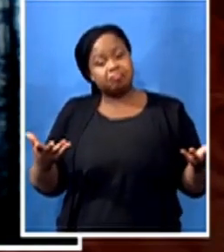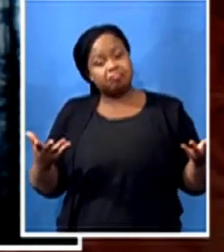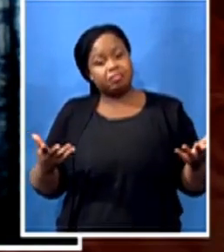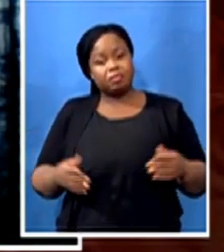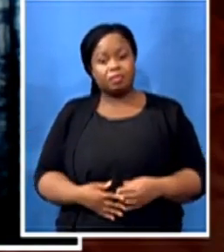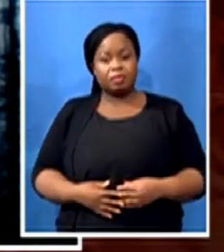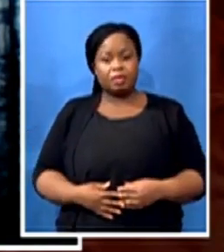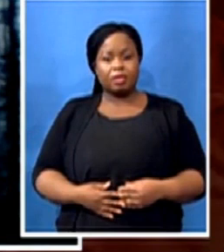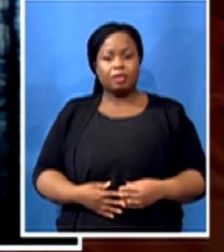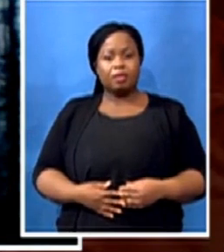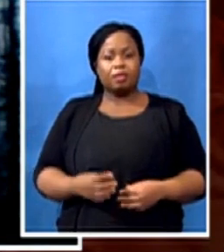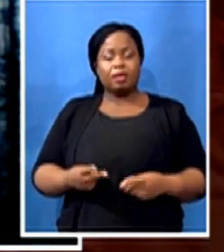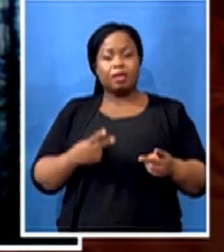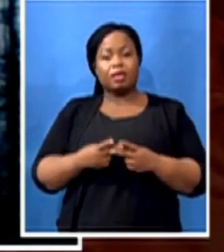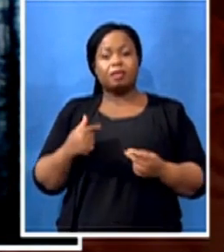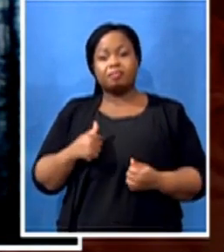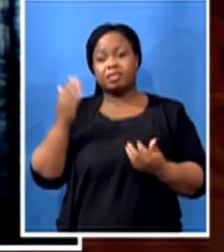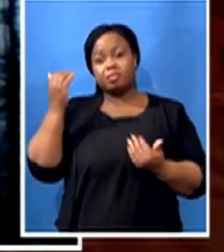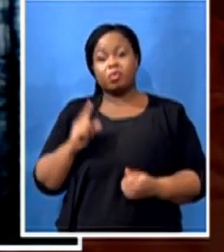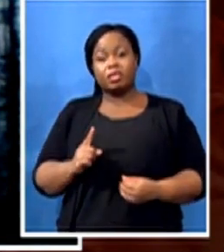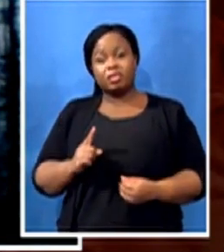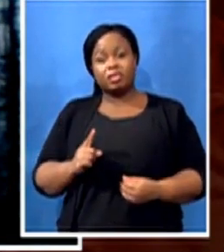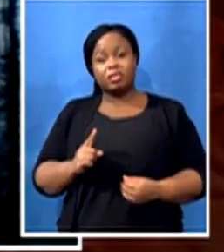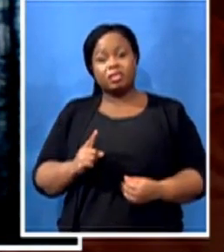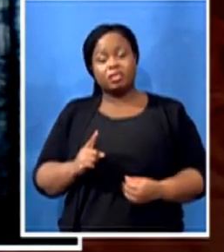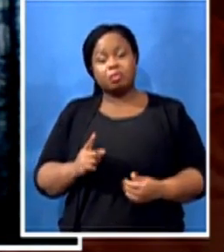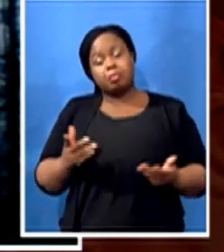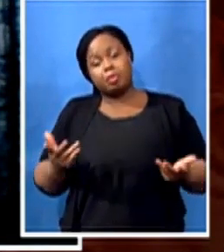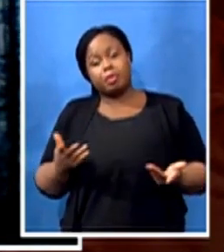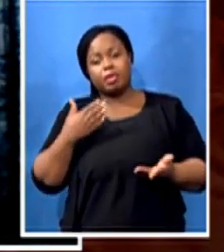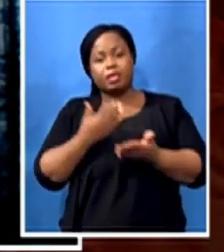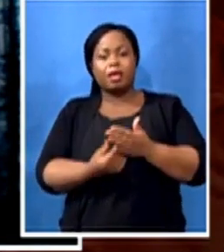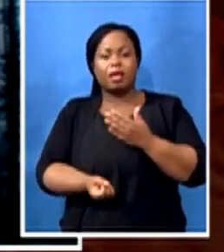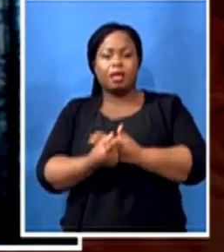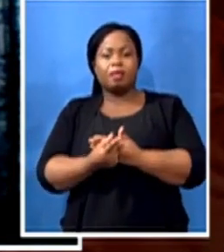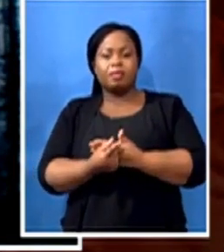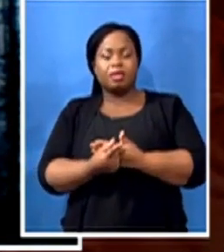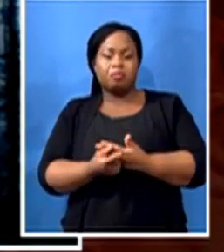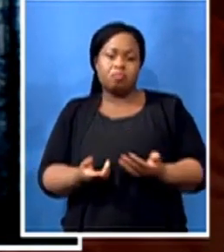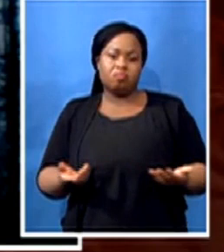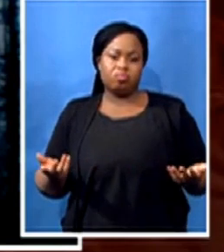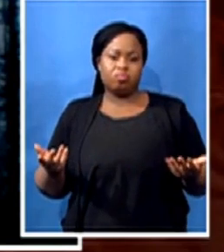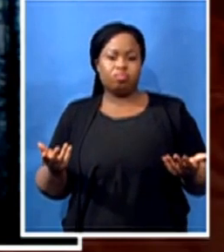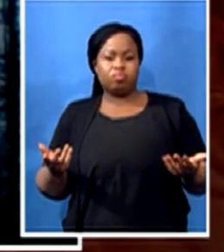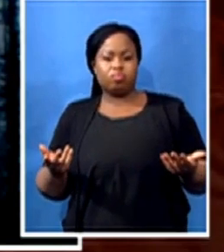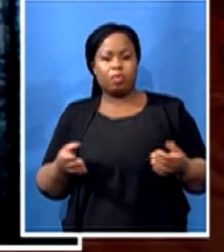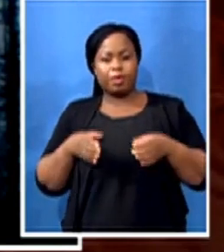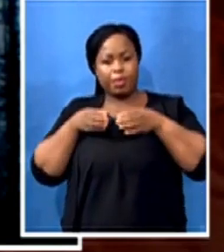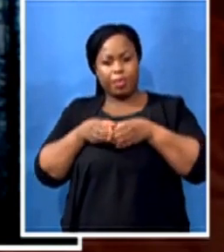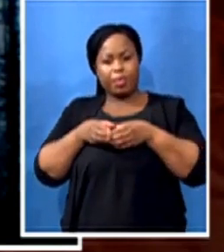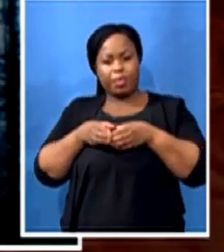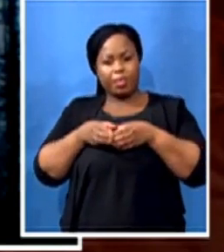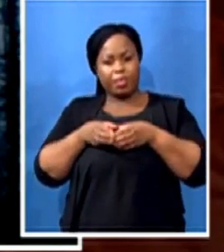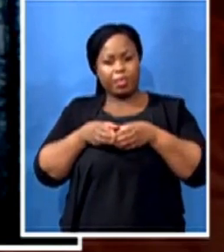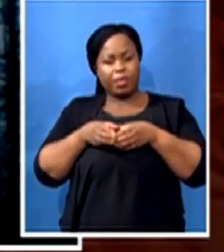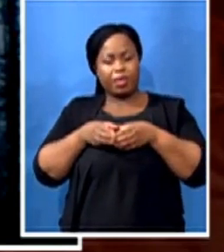that it will initially be at a very small scale and very low level, and not as it